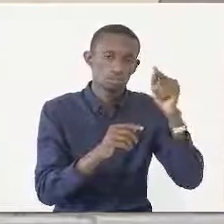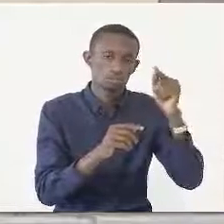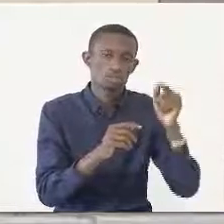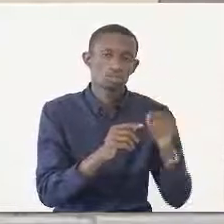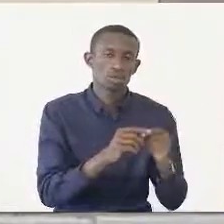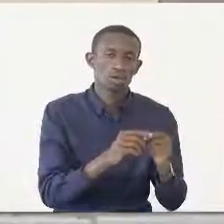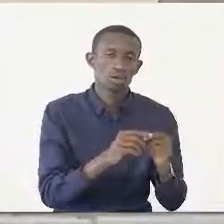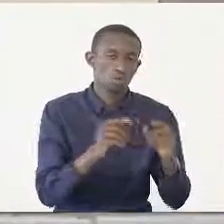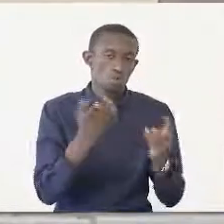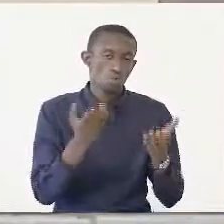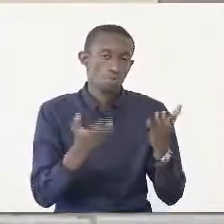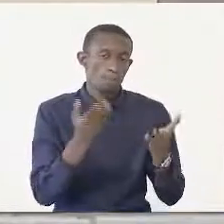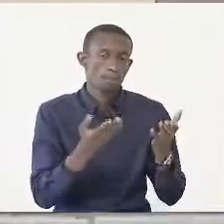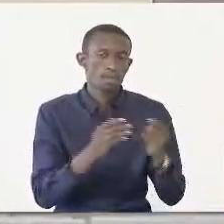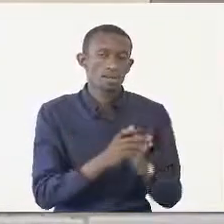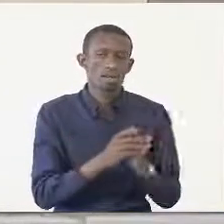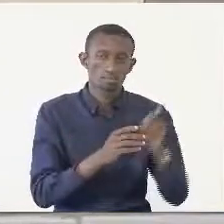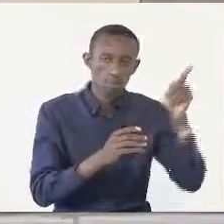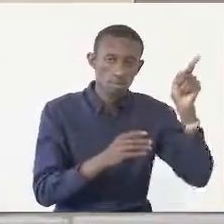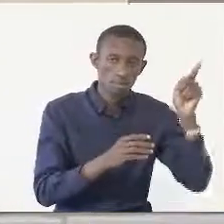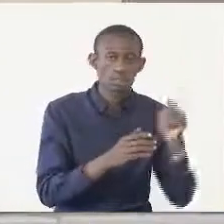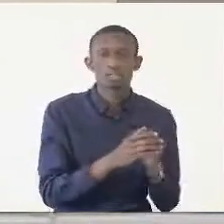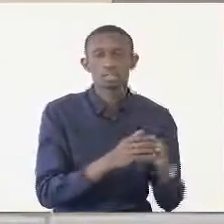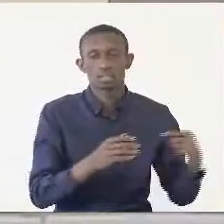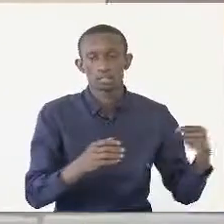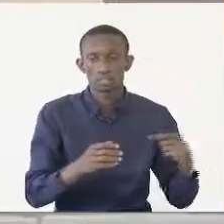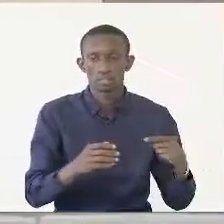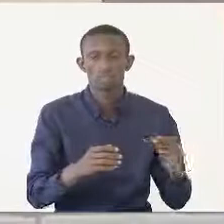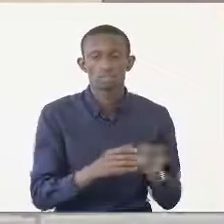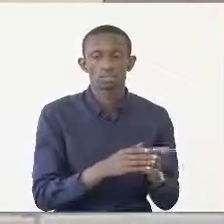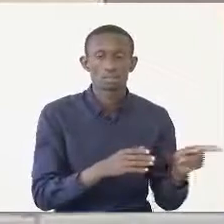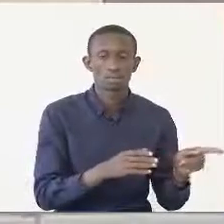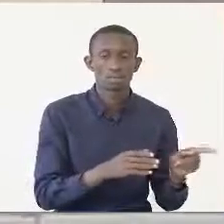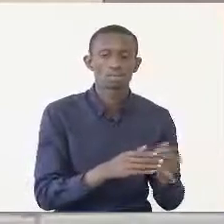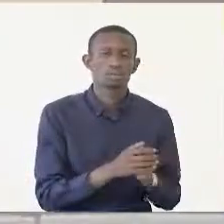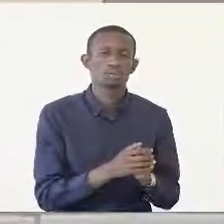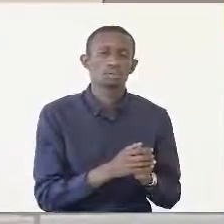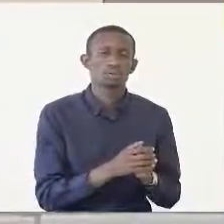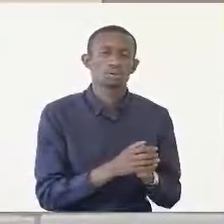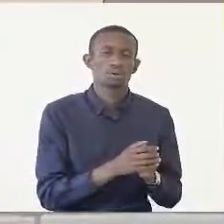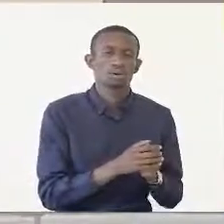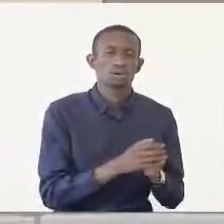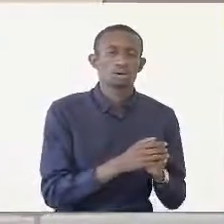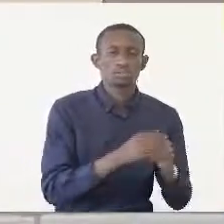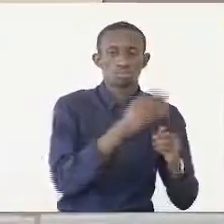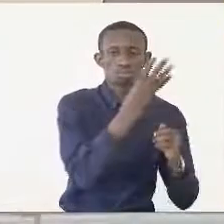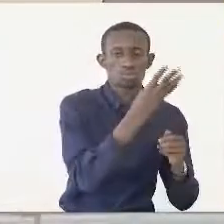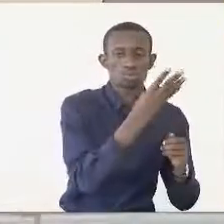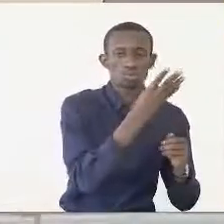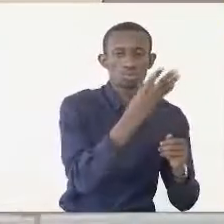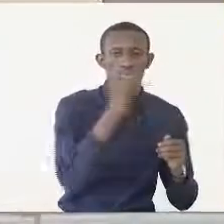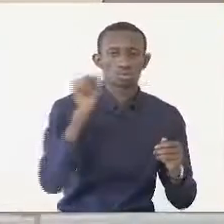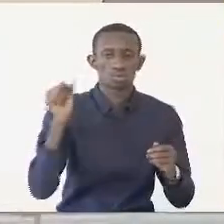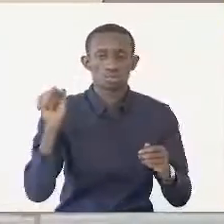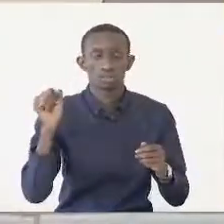taken by this black ball, so we see it at 45 degrees. And the